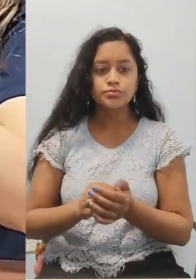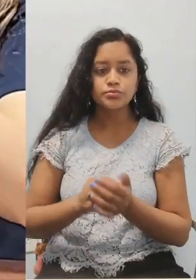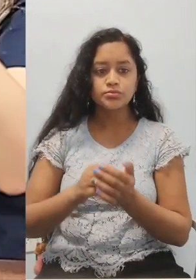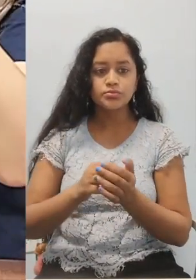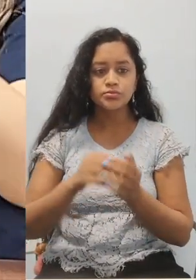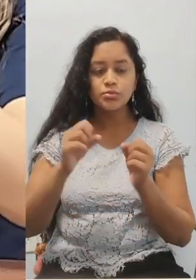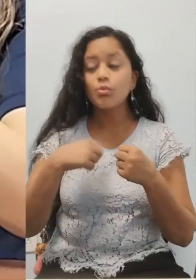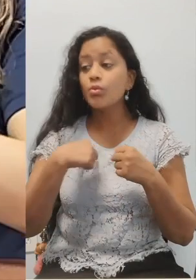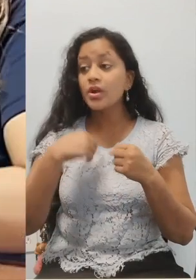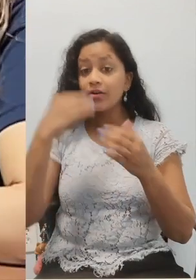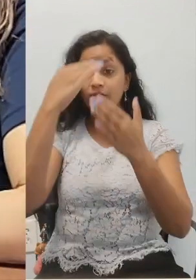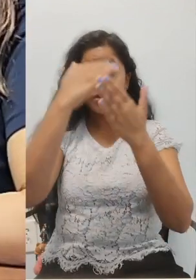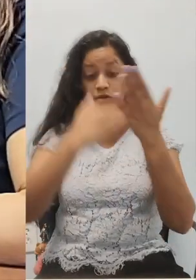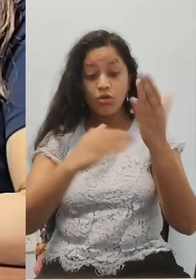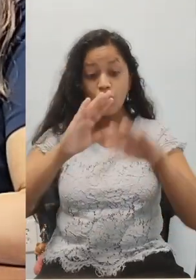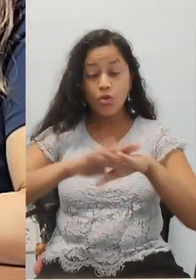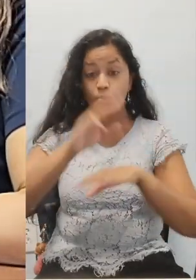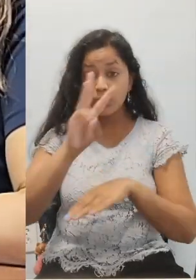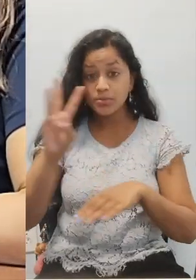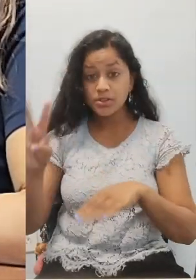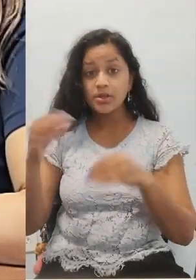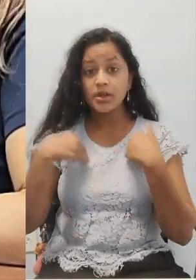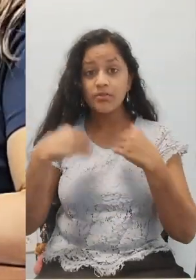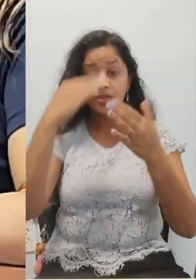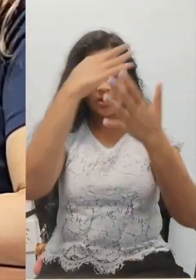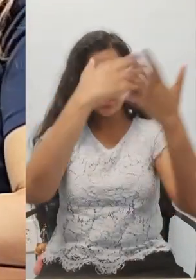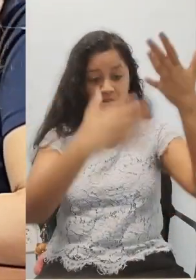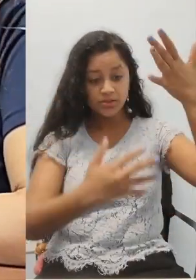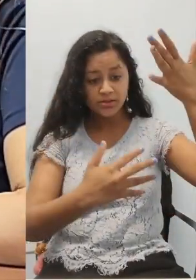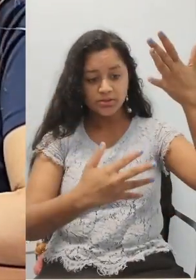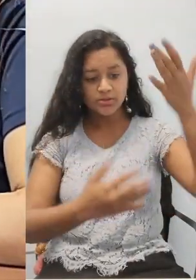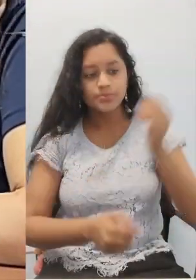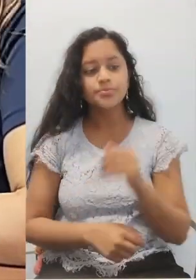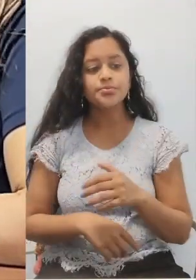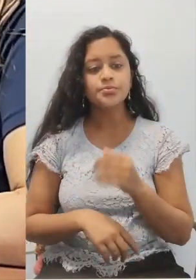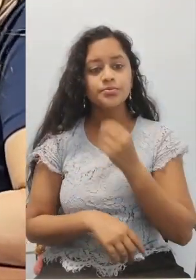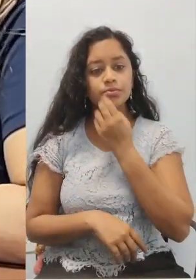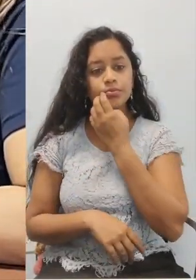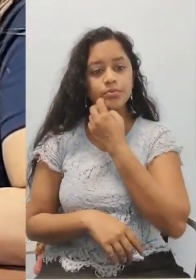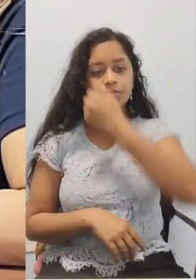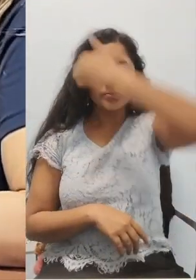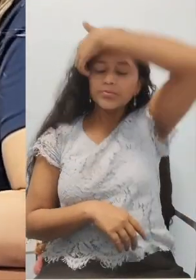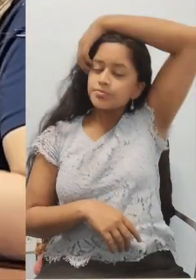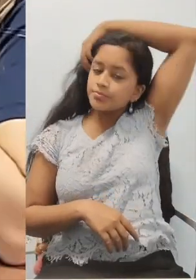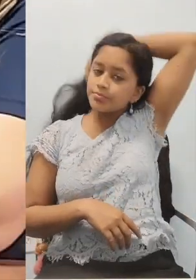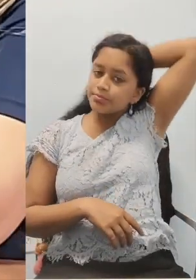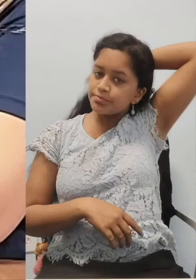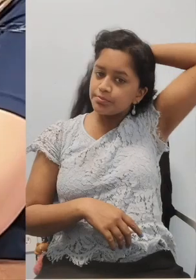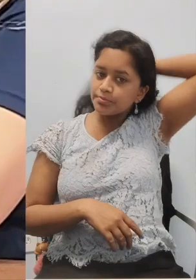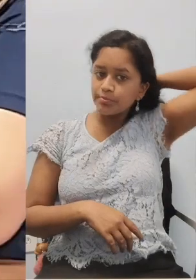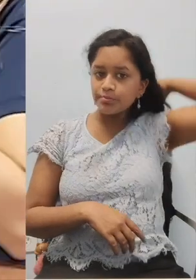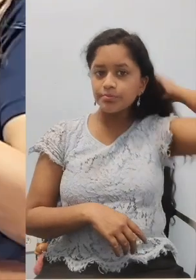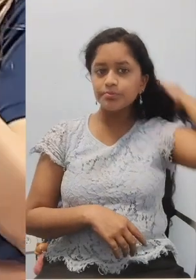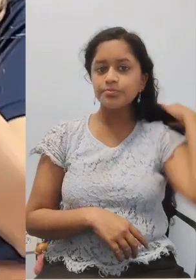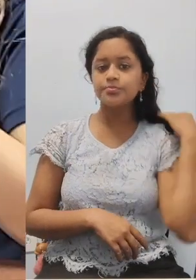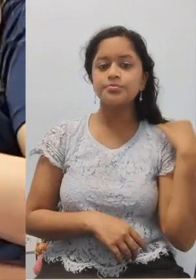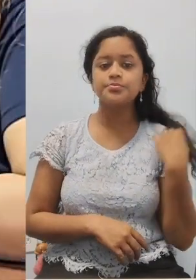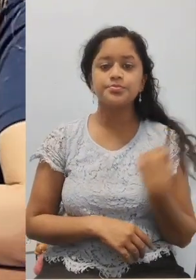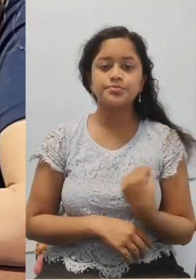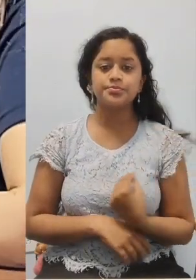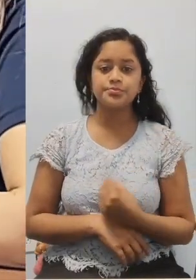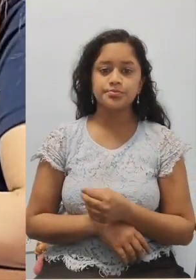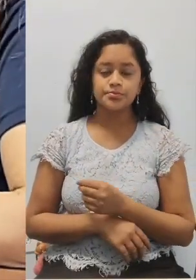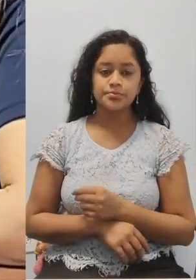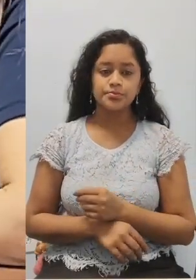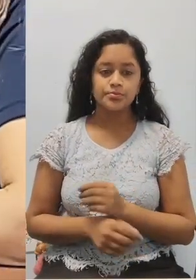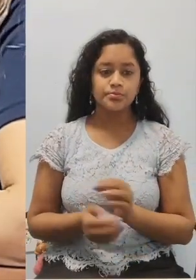list of best practices on our DOE website. So if you want to go there and download the fact sheet, you can do, and then you have it like on the boat with